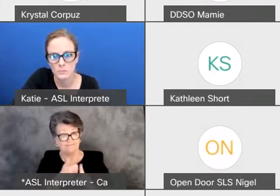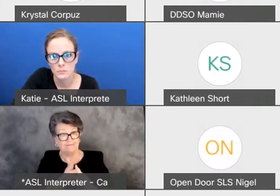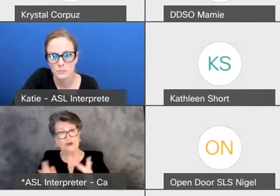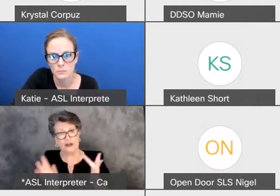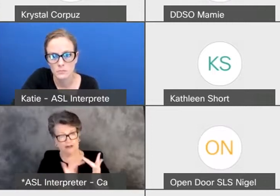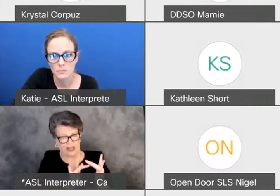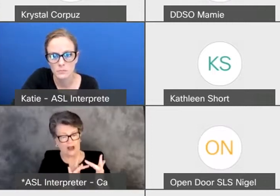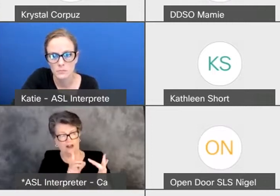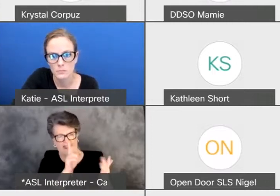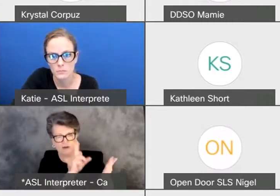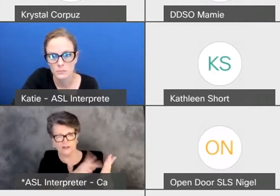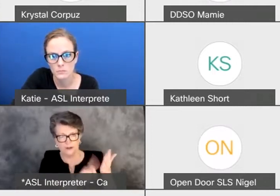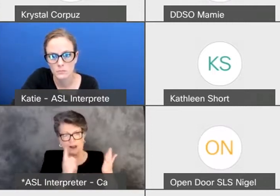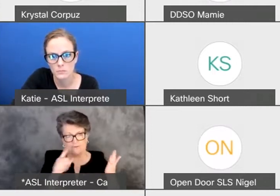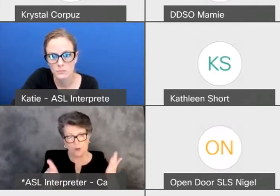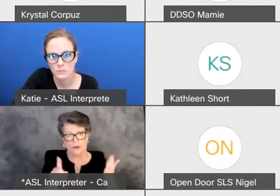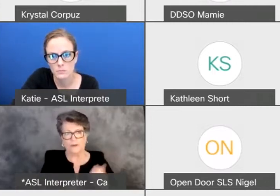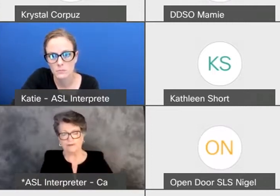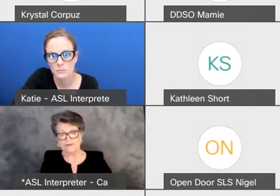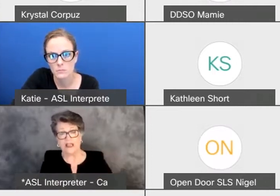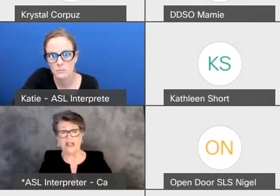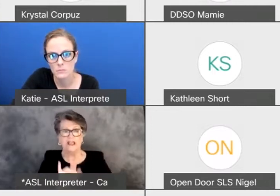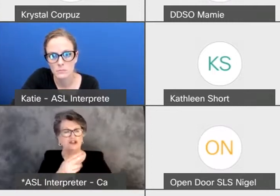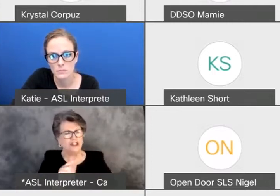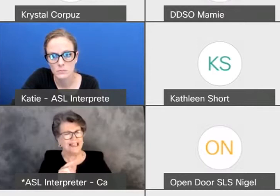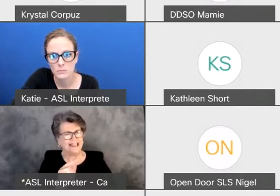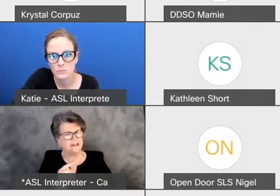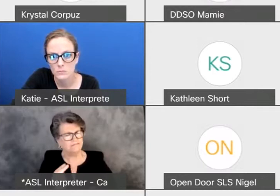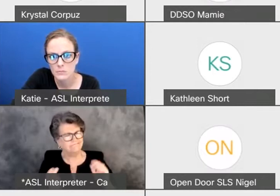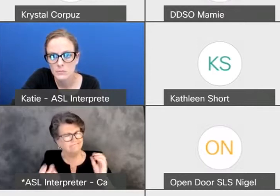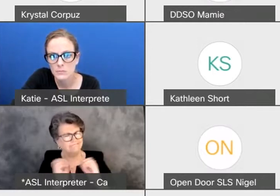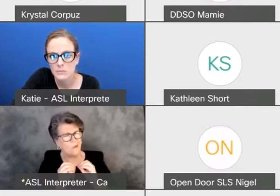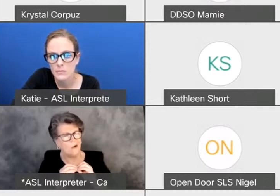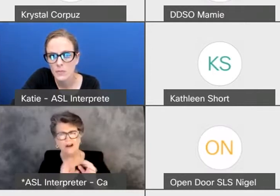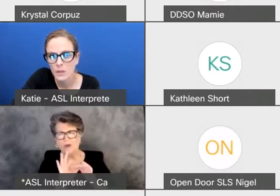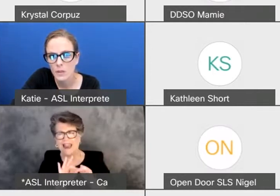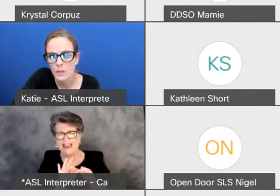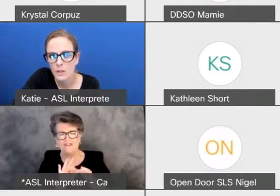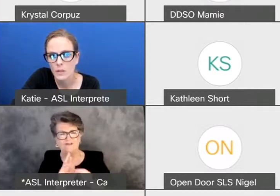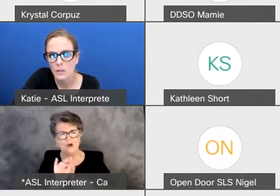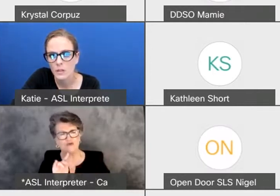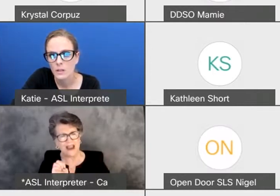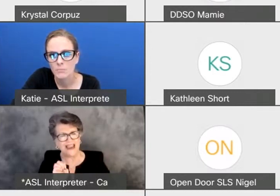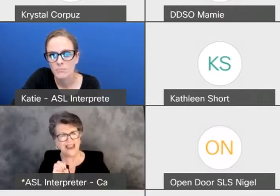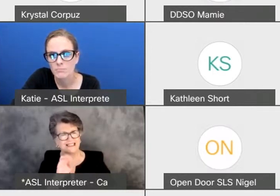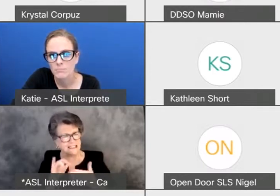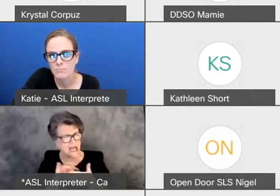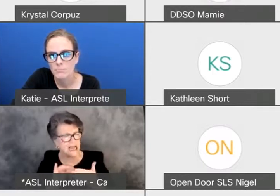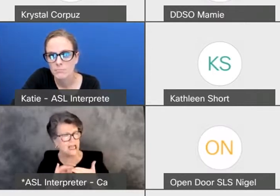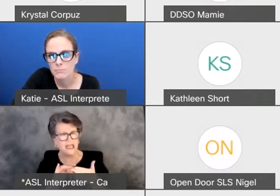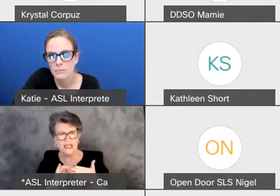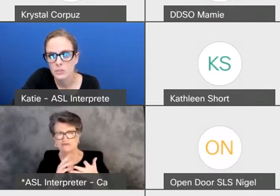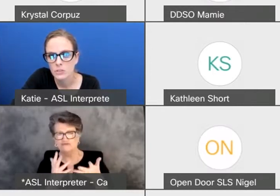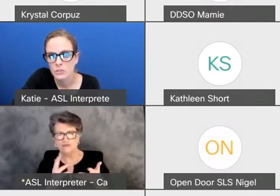double check for you if needed. Gene, anything else related to that as far as the rate study stuff and